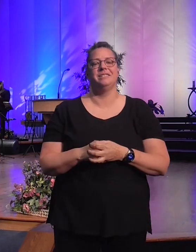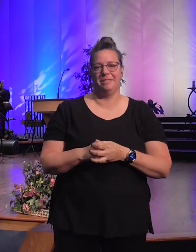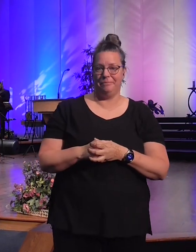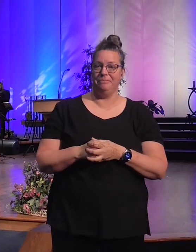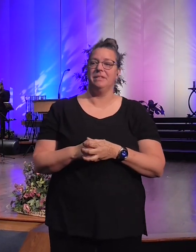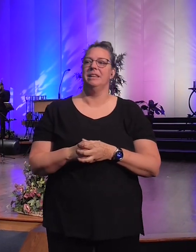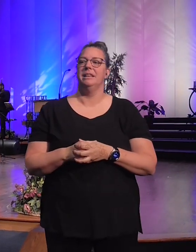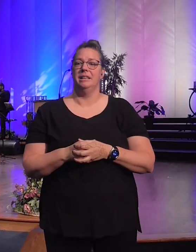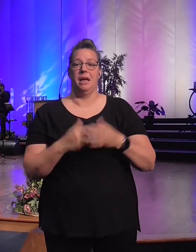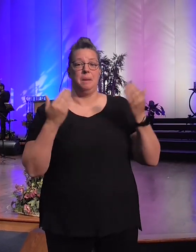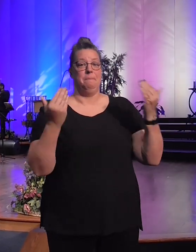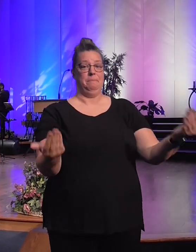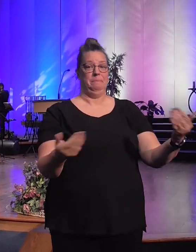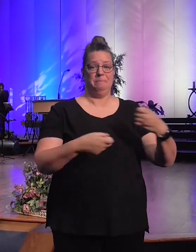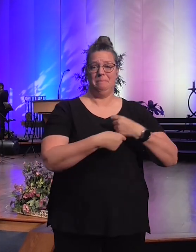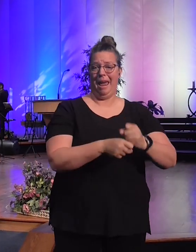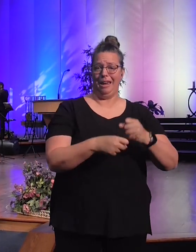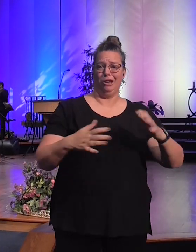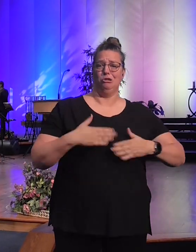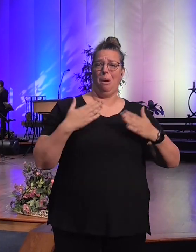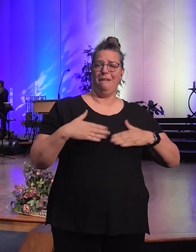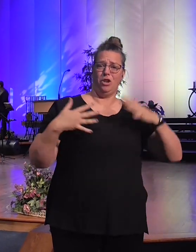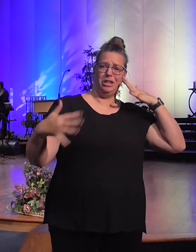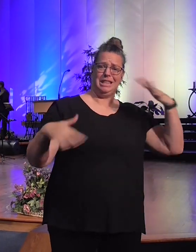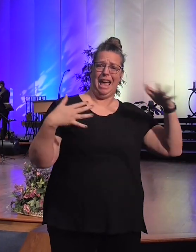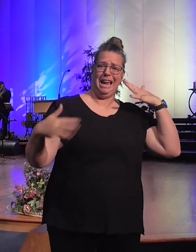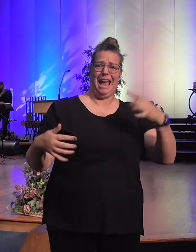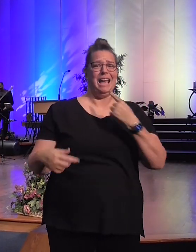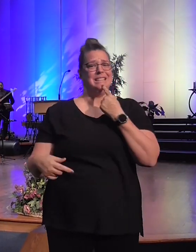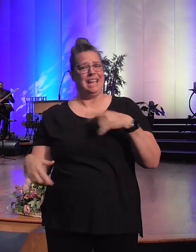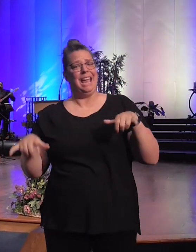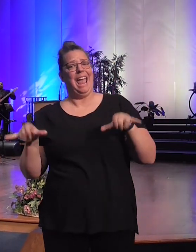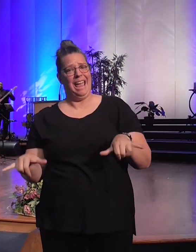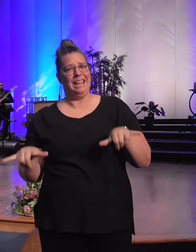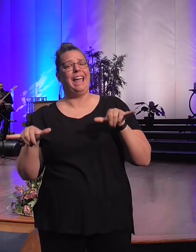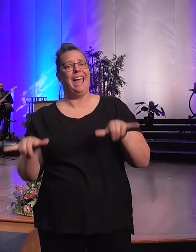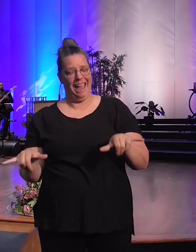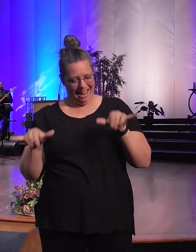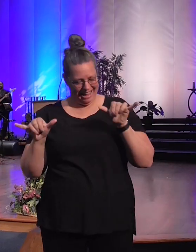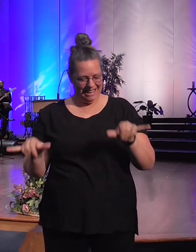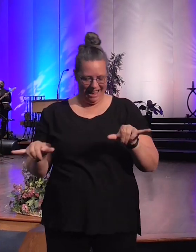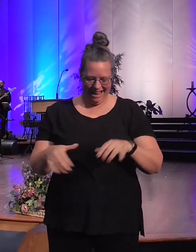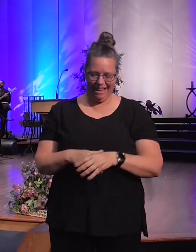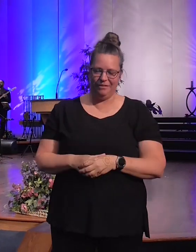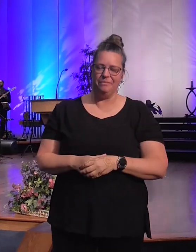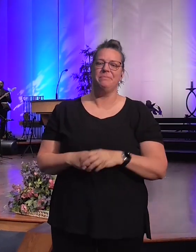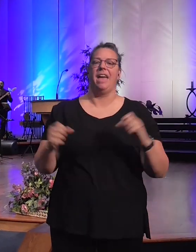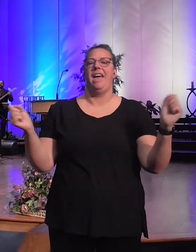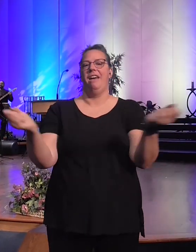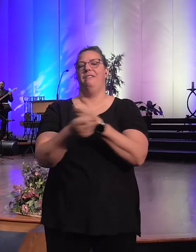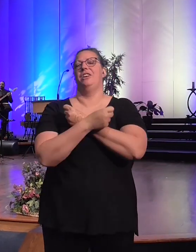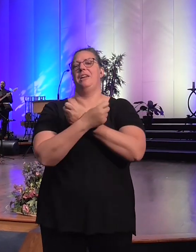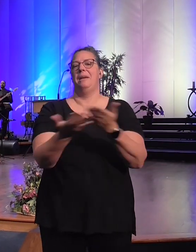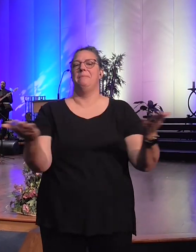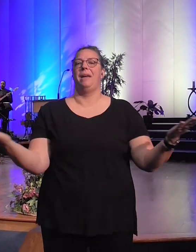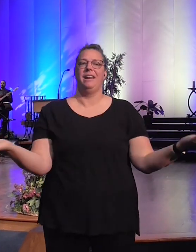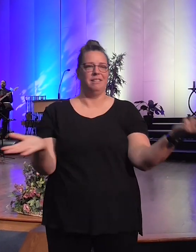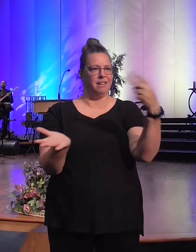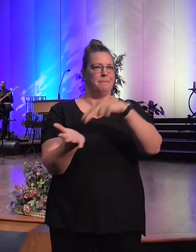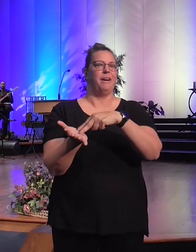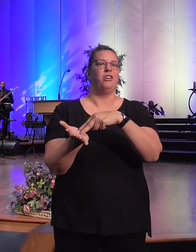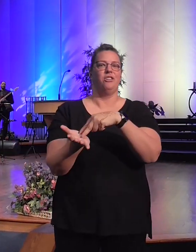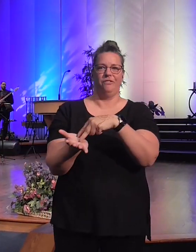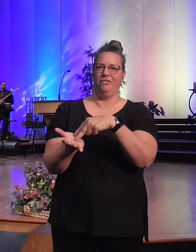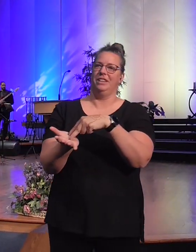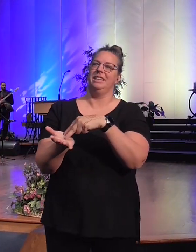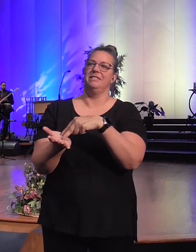holy ground. Let us make a joyful sound and say, hey, hey, hey, hey. Everybody, get